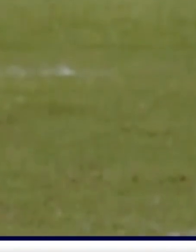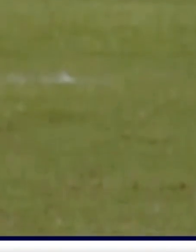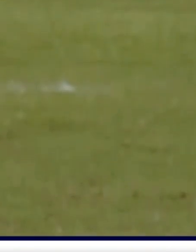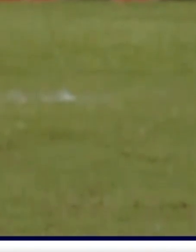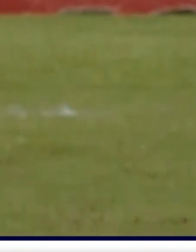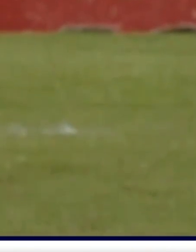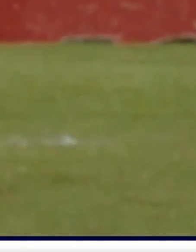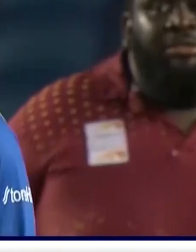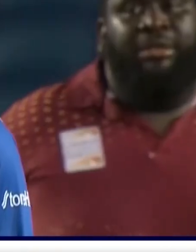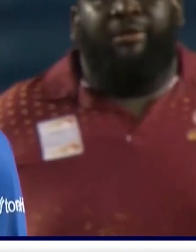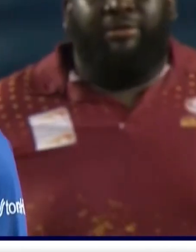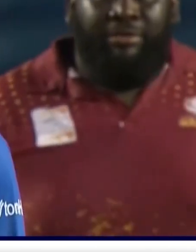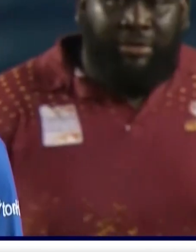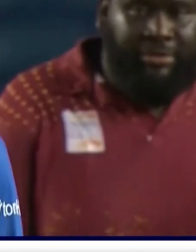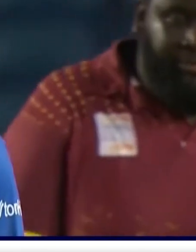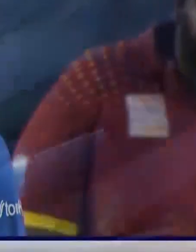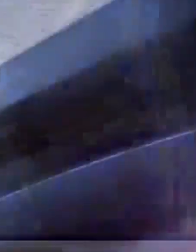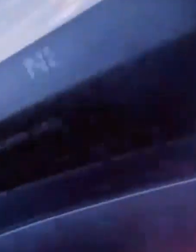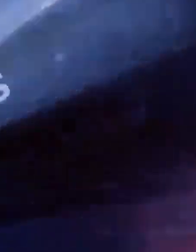50 final.